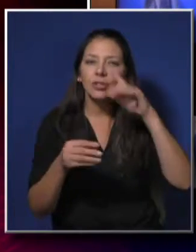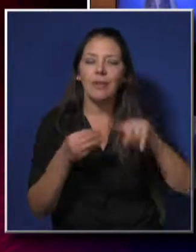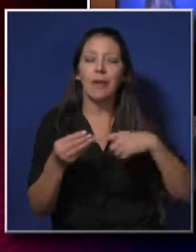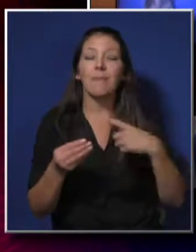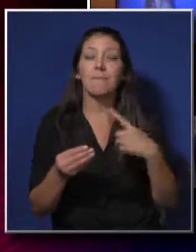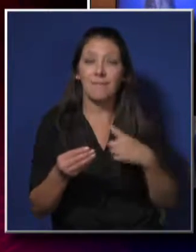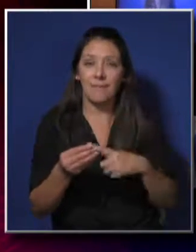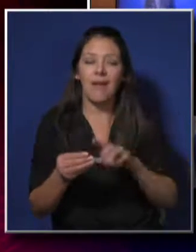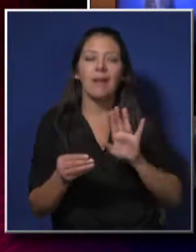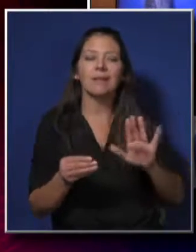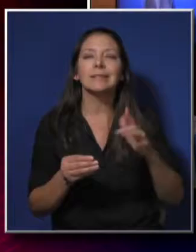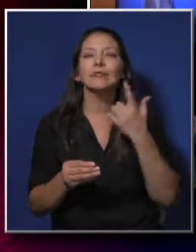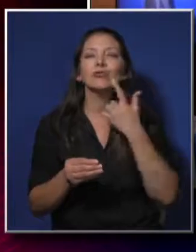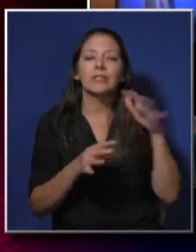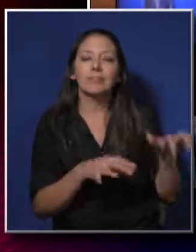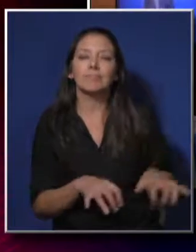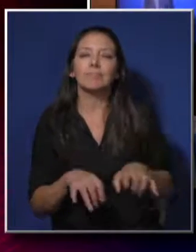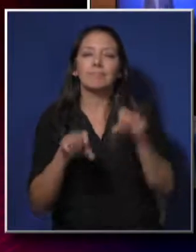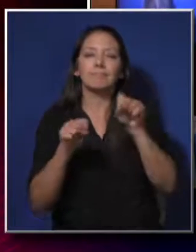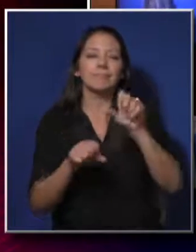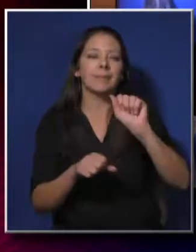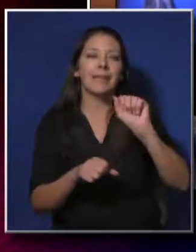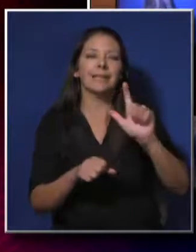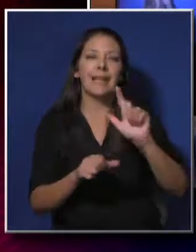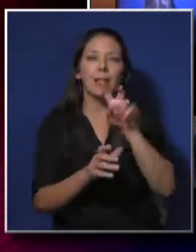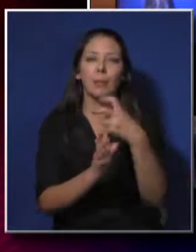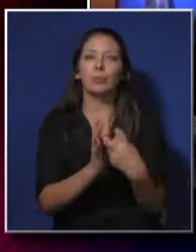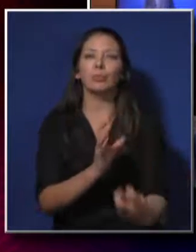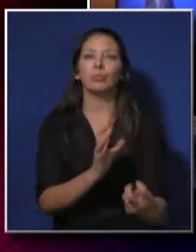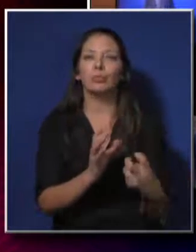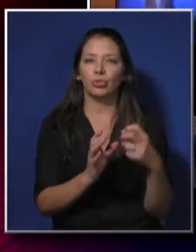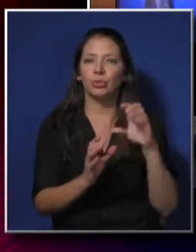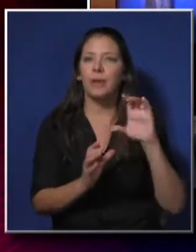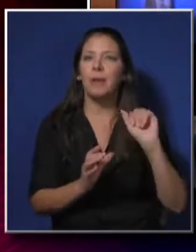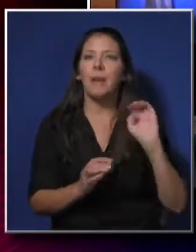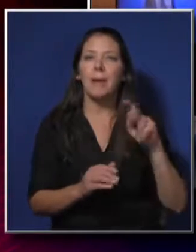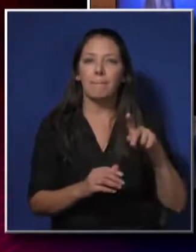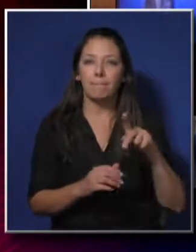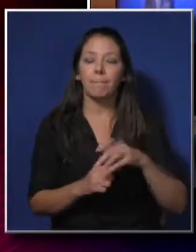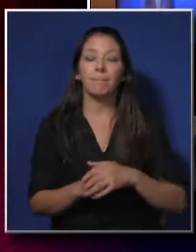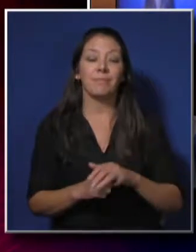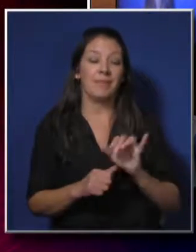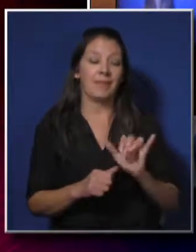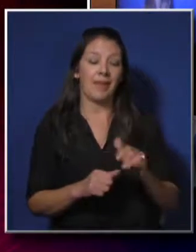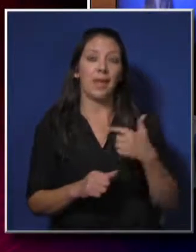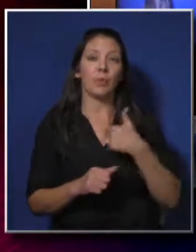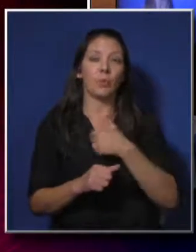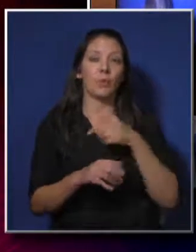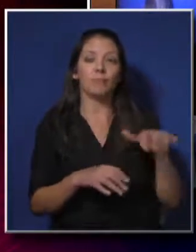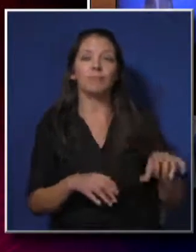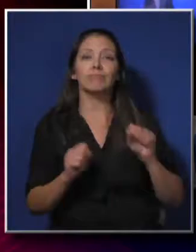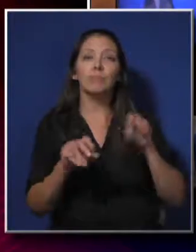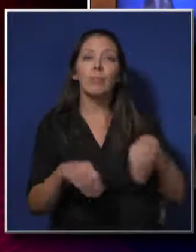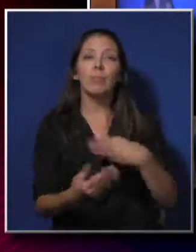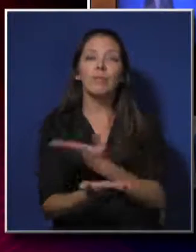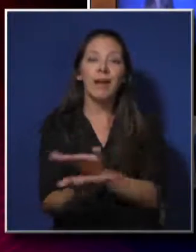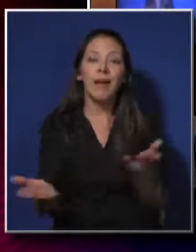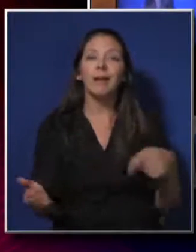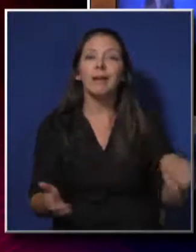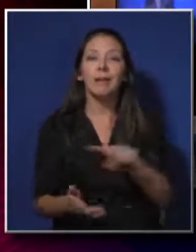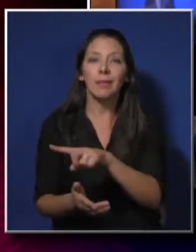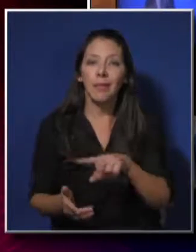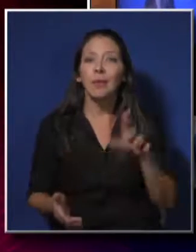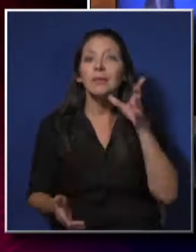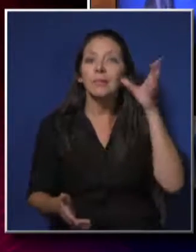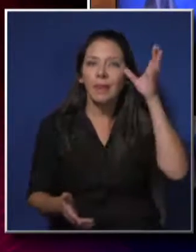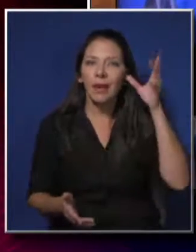recent ASL immersion camp that we provided to parents of deaf students.